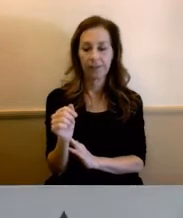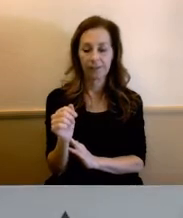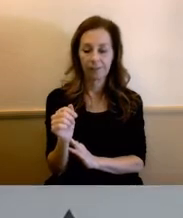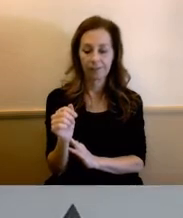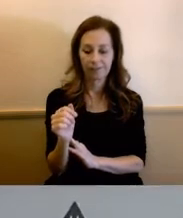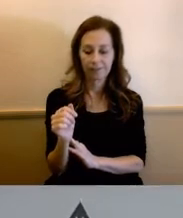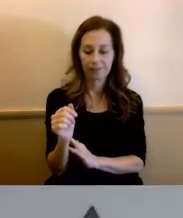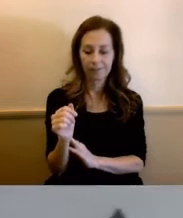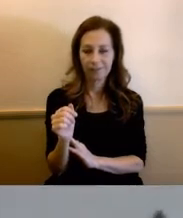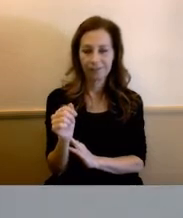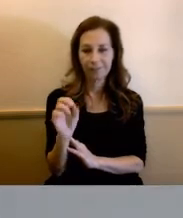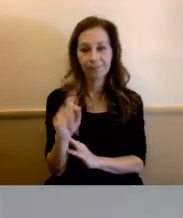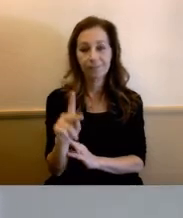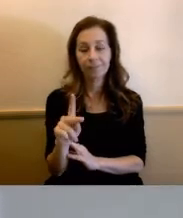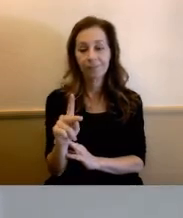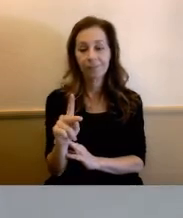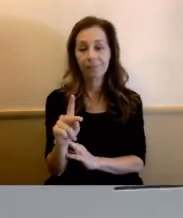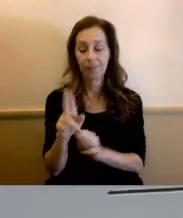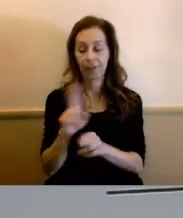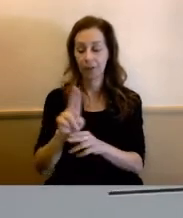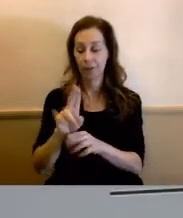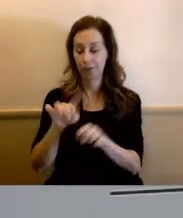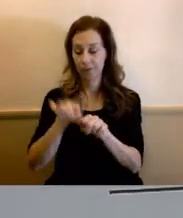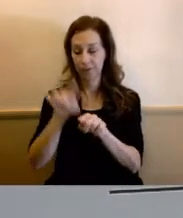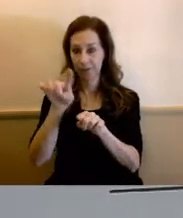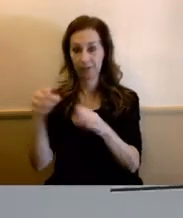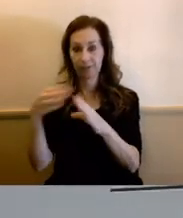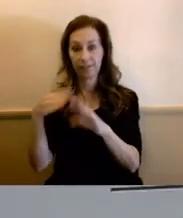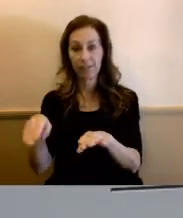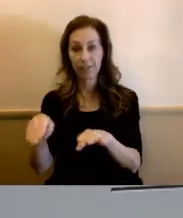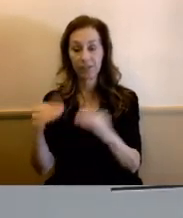Alright, I did long division to equal 17, and I was saying that